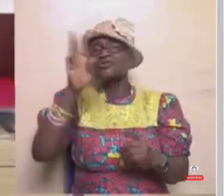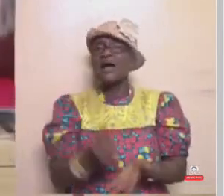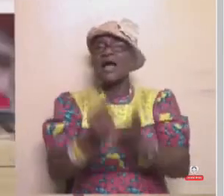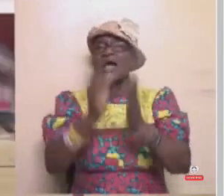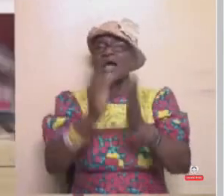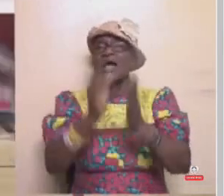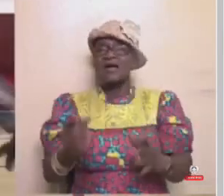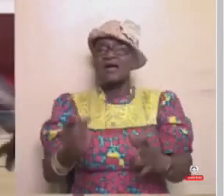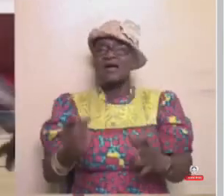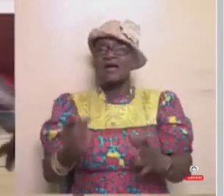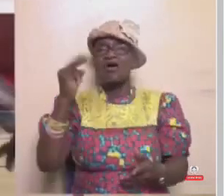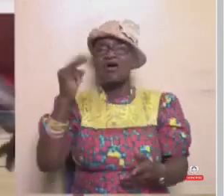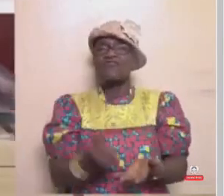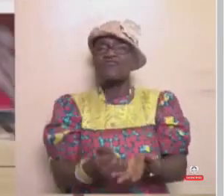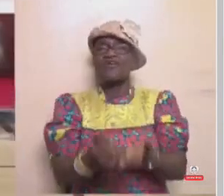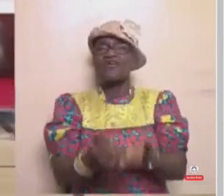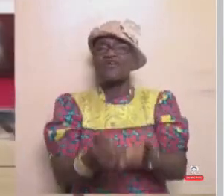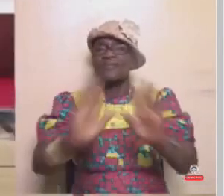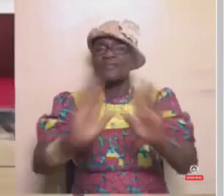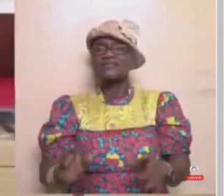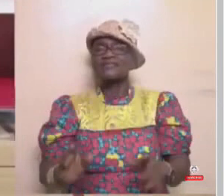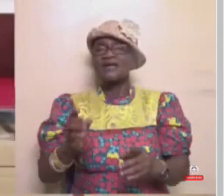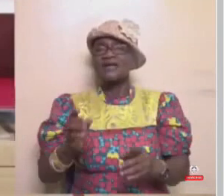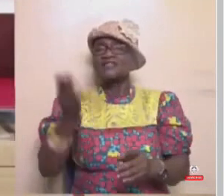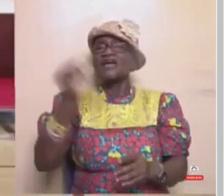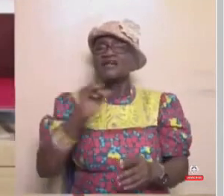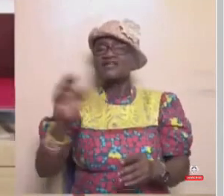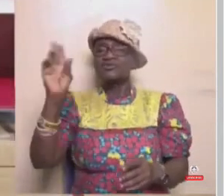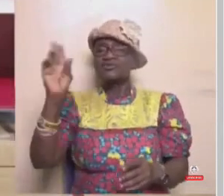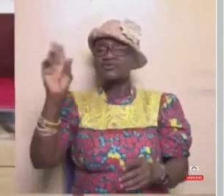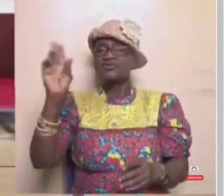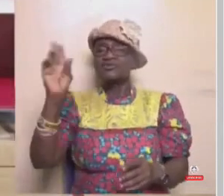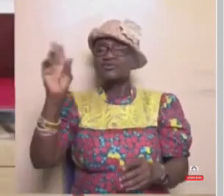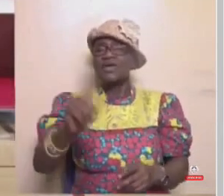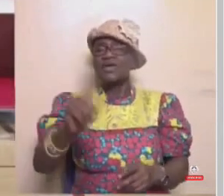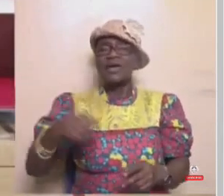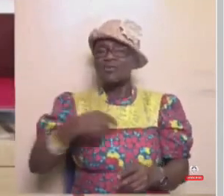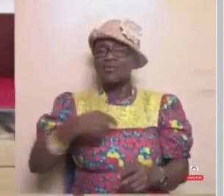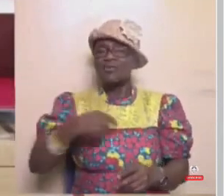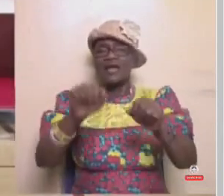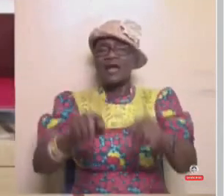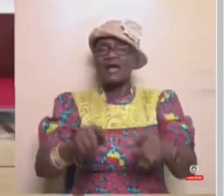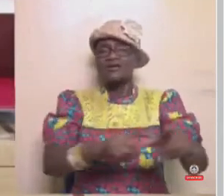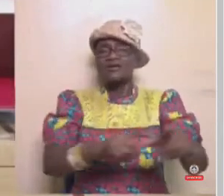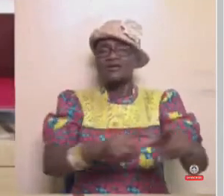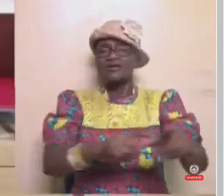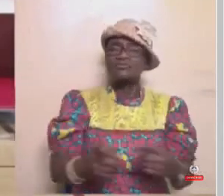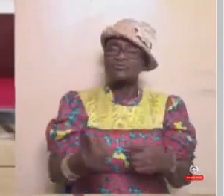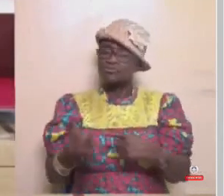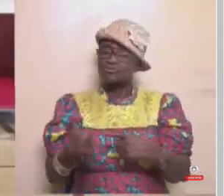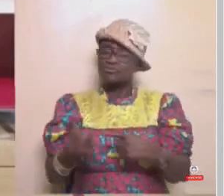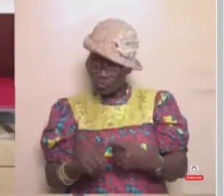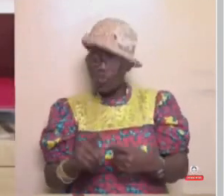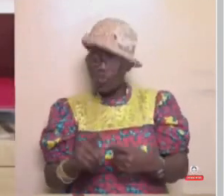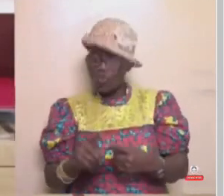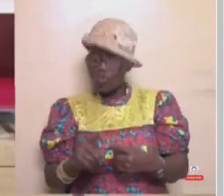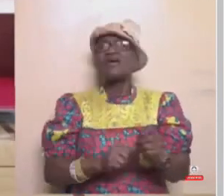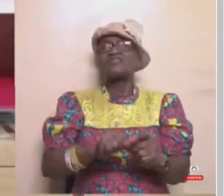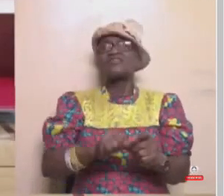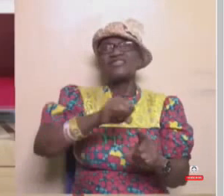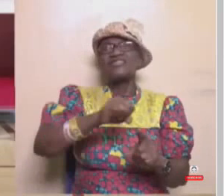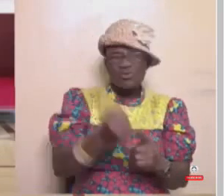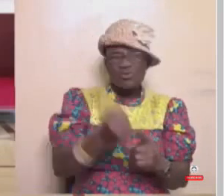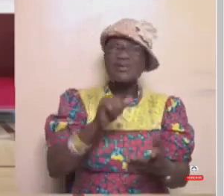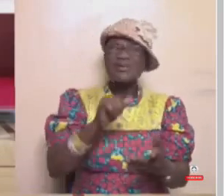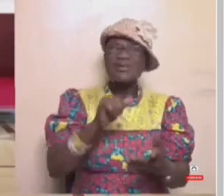is nowhere we can run to. Every situation that we cannot change by ourselves, that have been holding us into